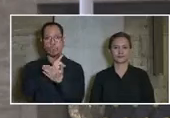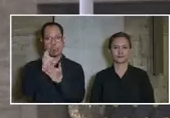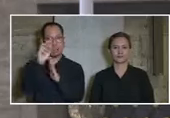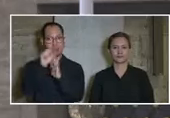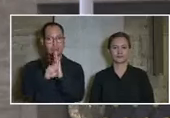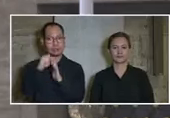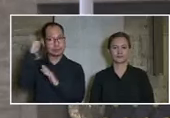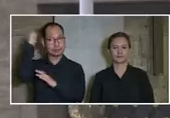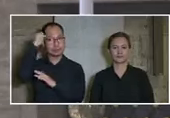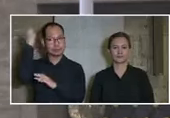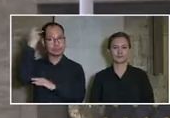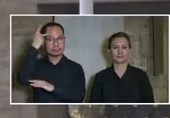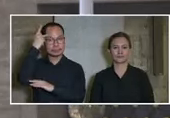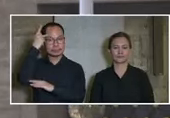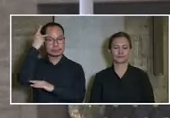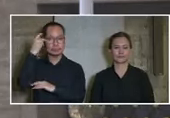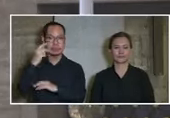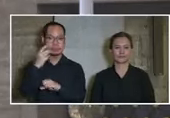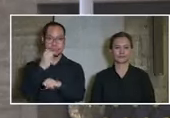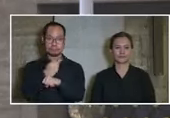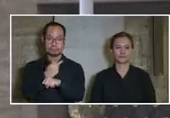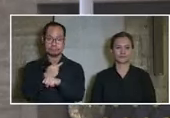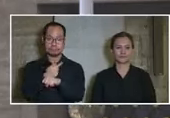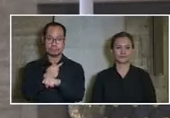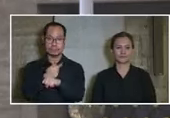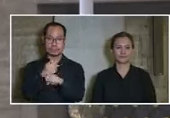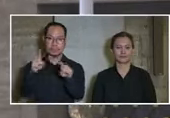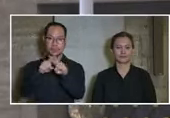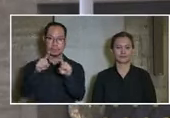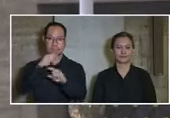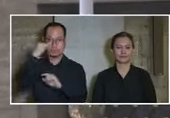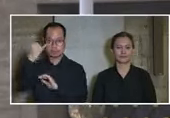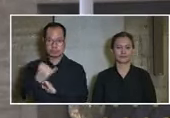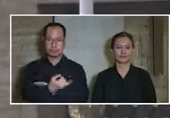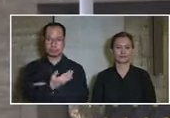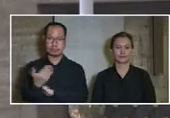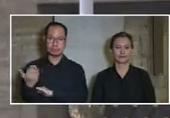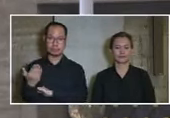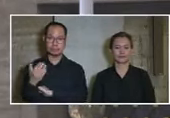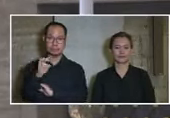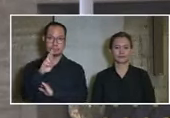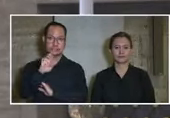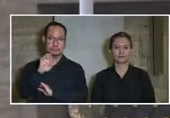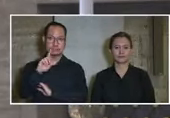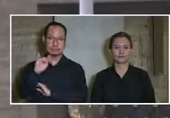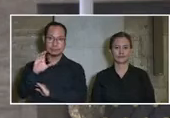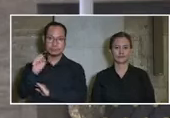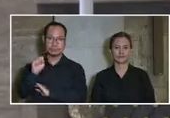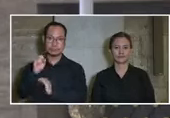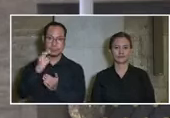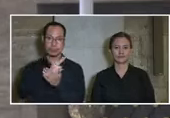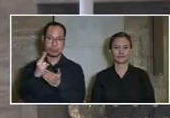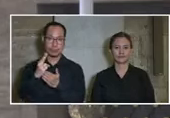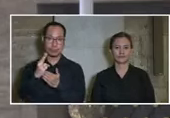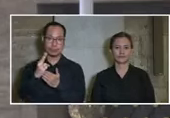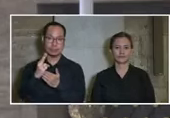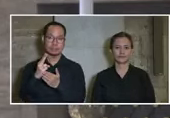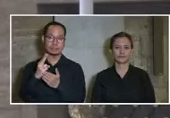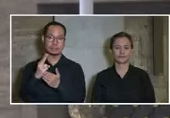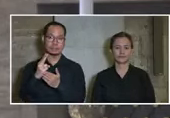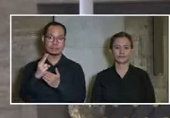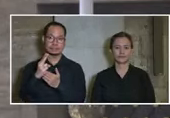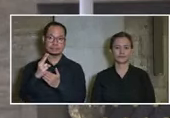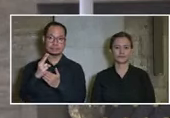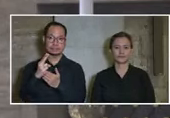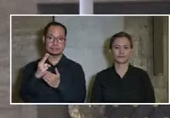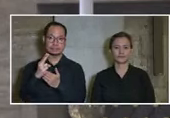of St. Peter. And we would like to invite all of you the relics of the Holy Fathers,